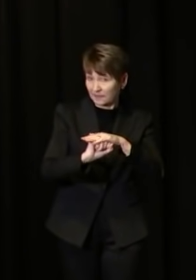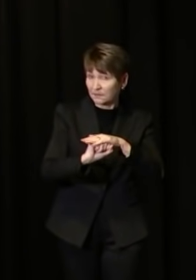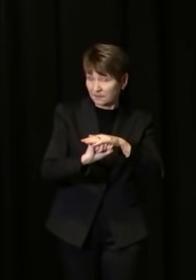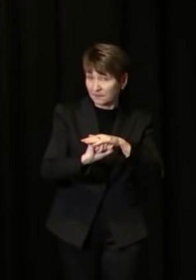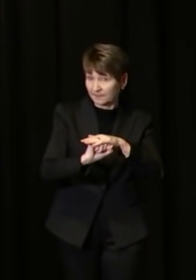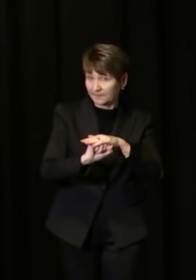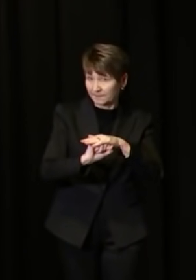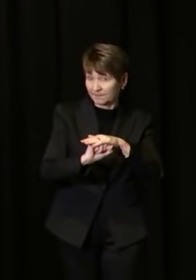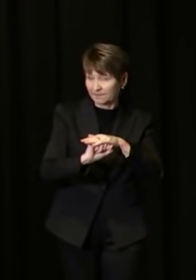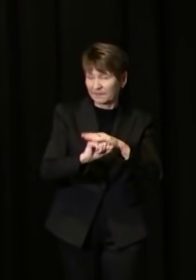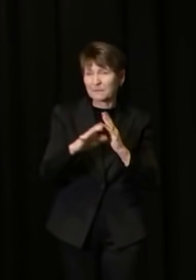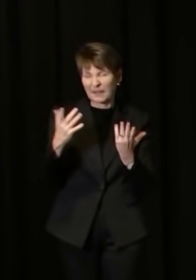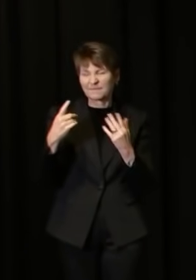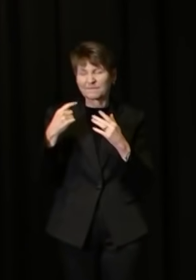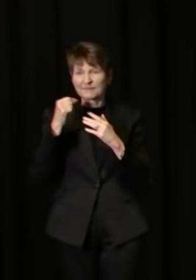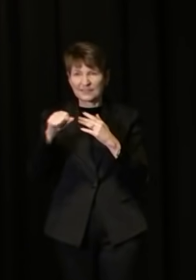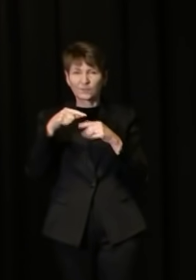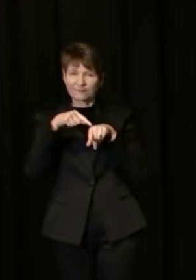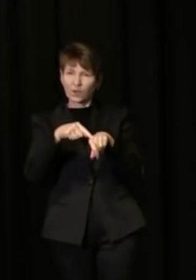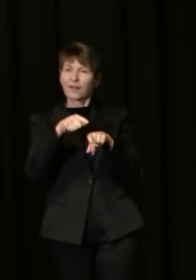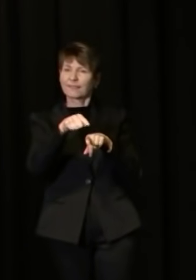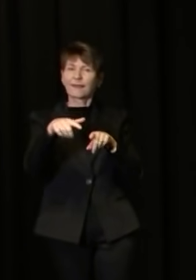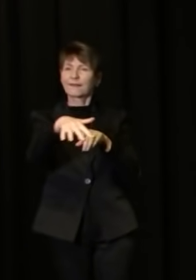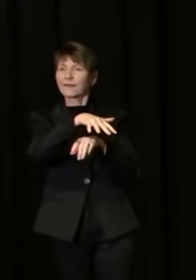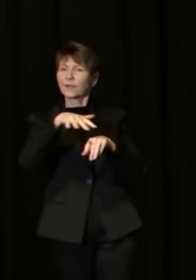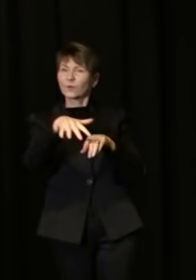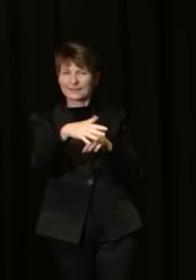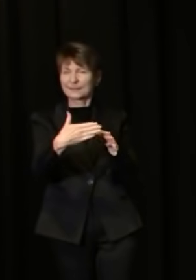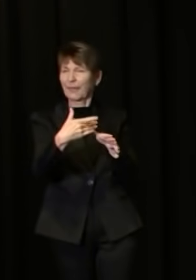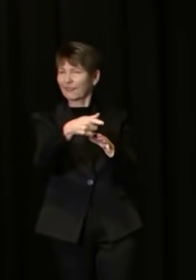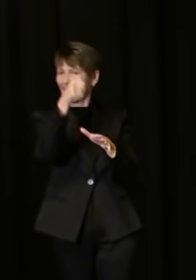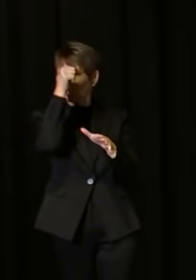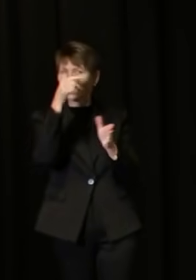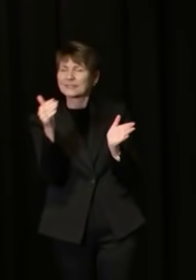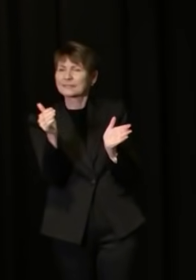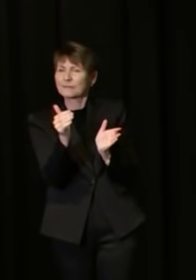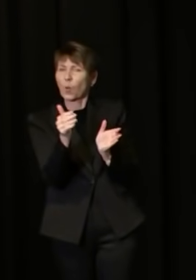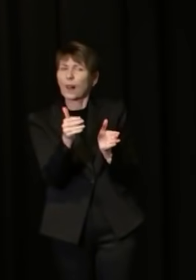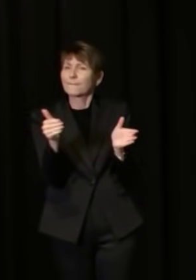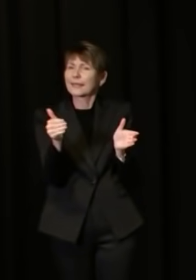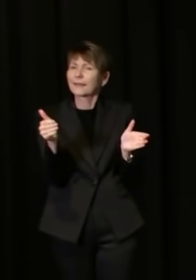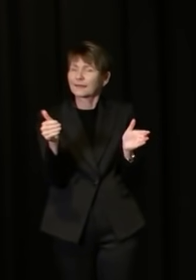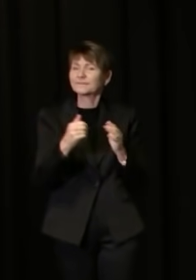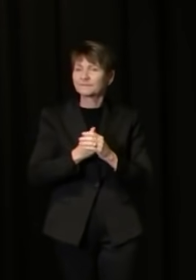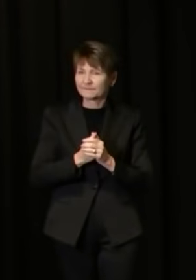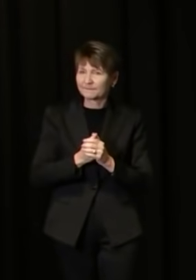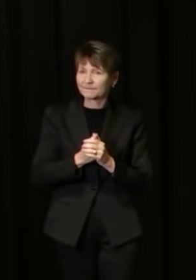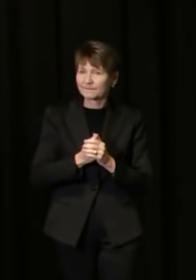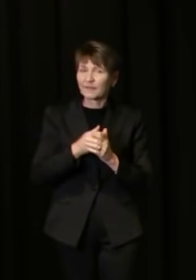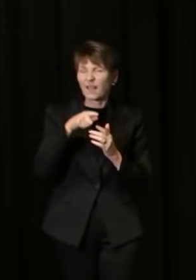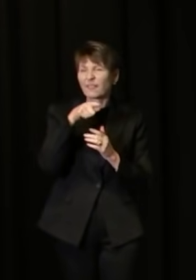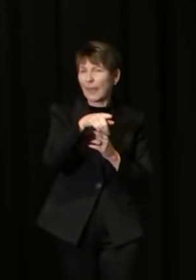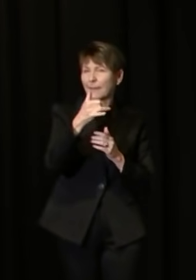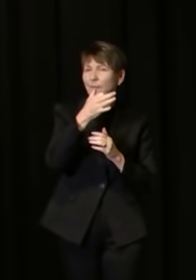subject to the restrictions that might apply to that venue. The Chief Health Officer may also grant approval for